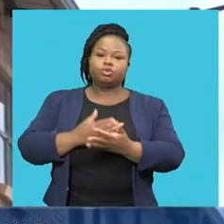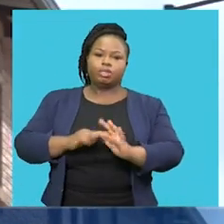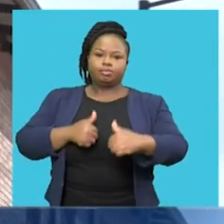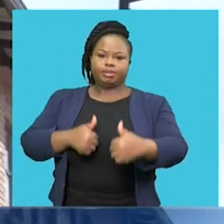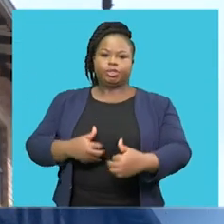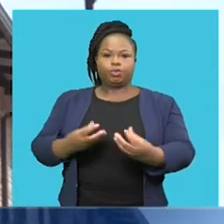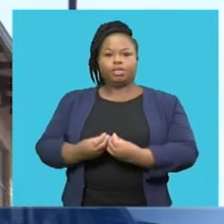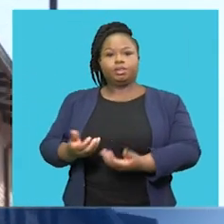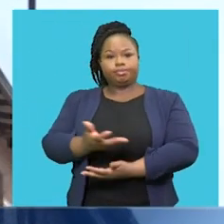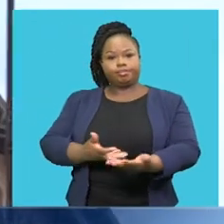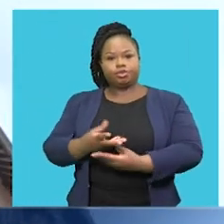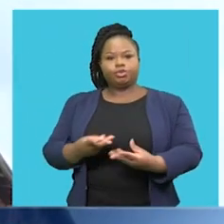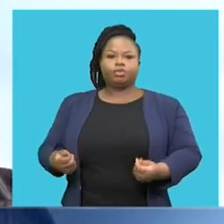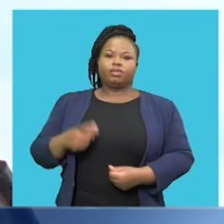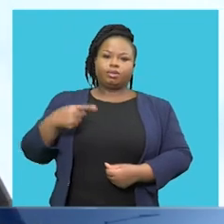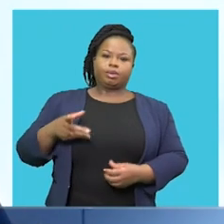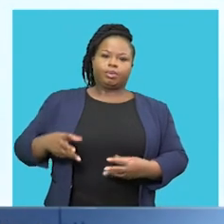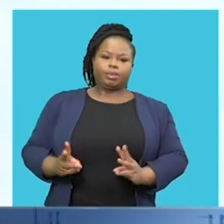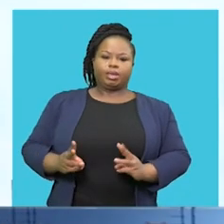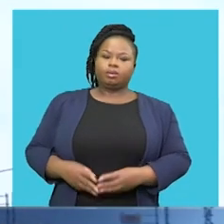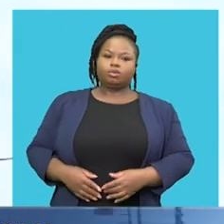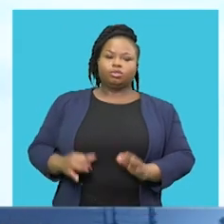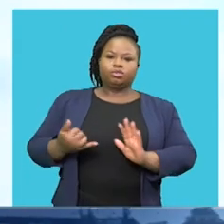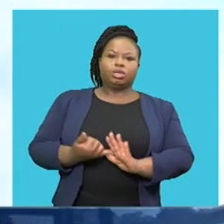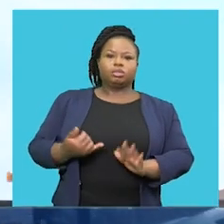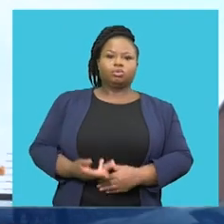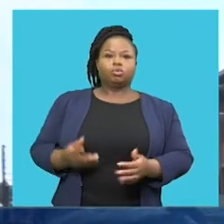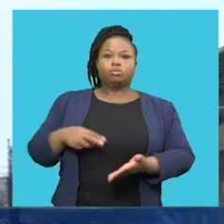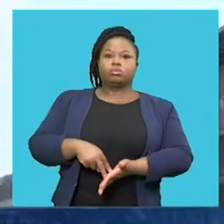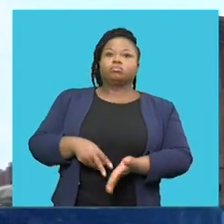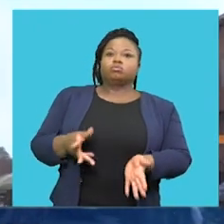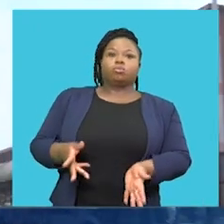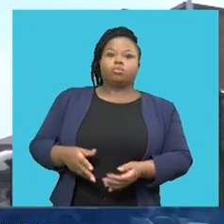nabo kudingide lolu daba ngendlela efanele kunokuthi ke lukhulunywe bume.